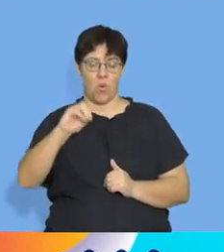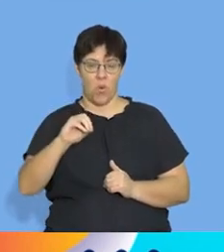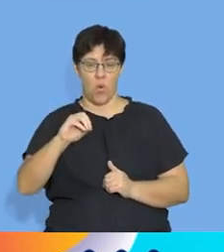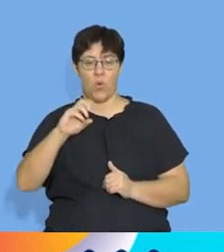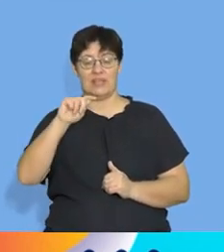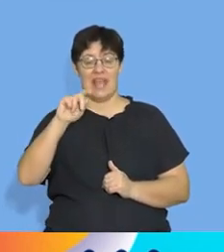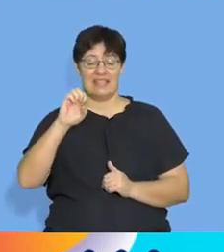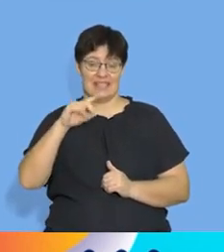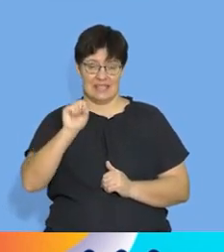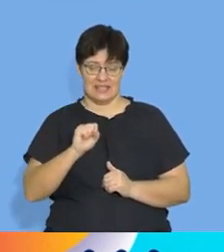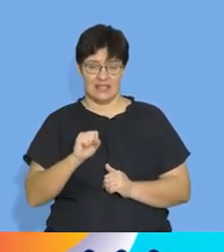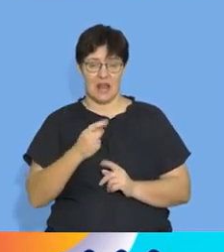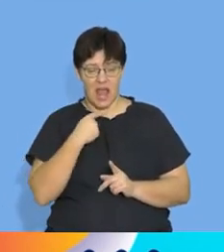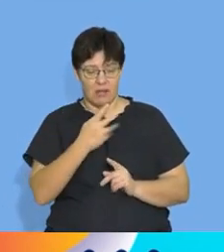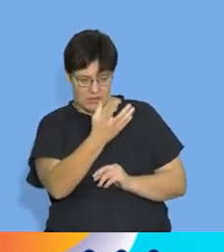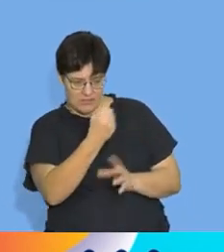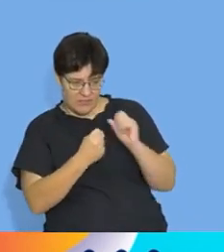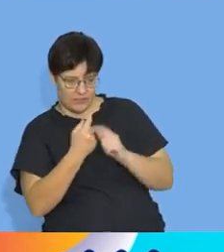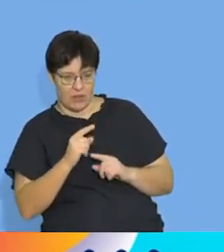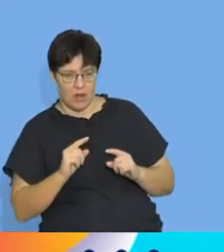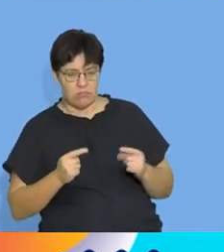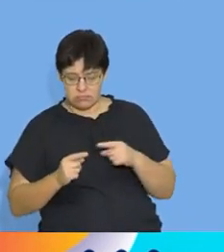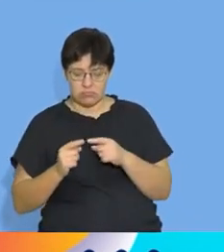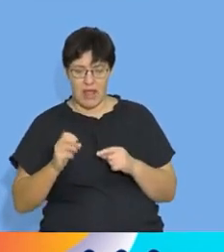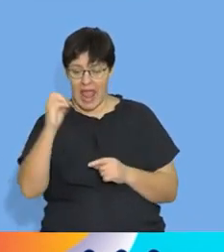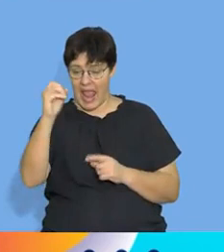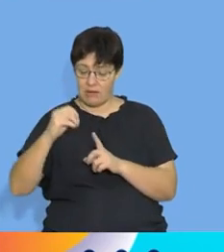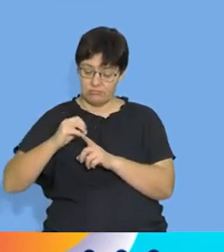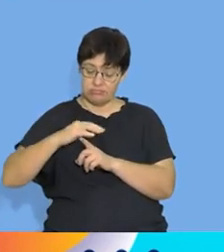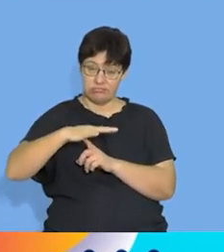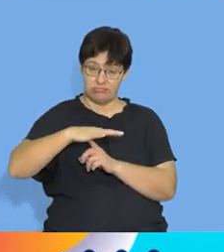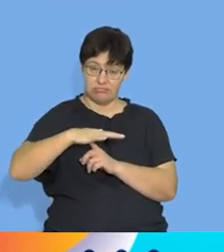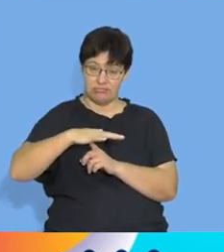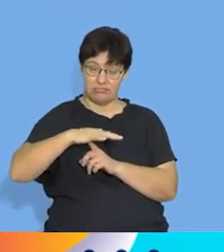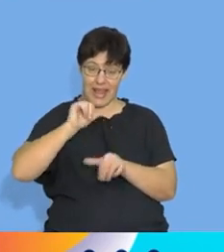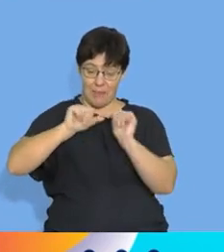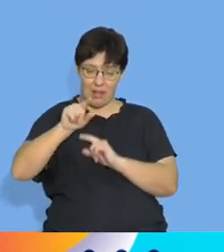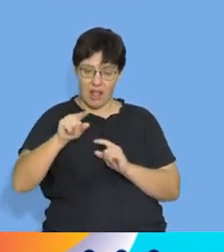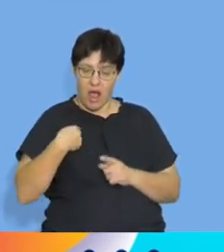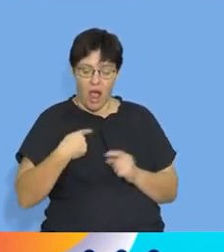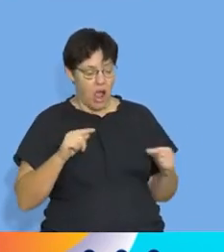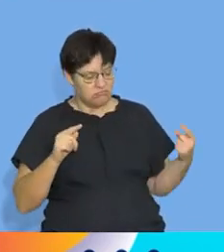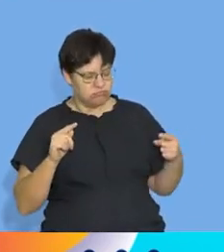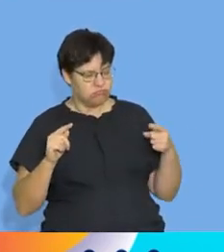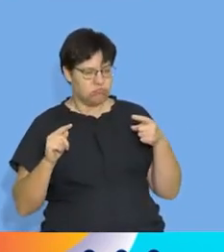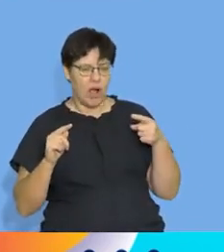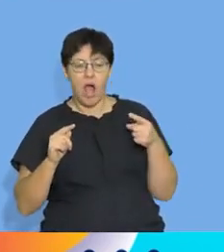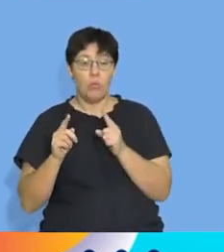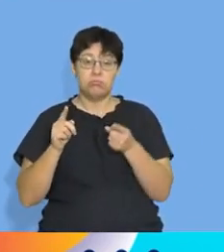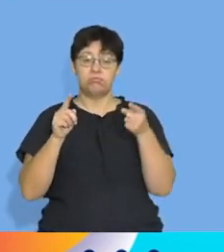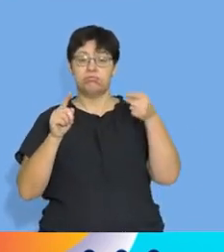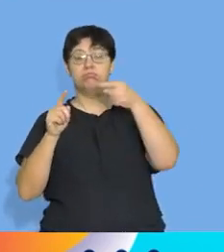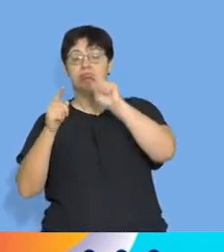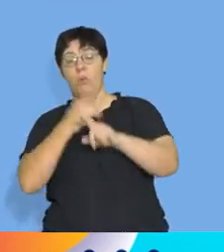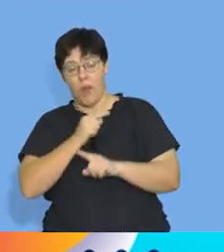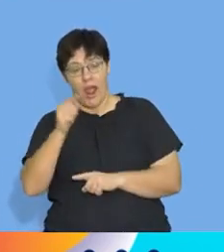chemotaxis, where there's a chemical stimulus that draws them, that is released by the egg. So the sperm cells will move towards the area where the egg